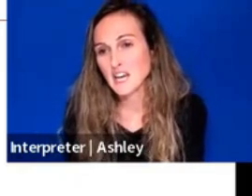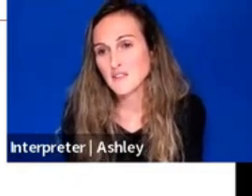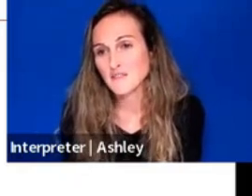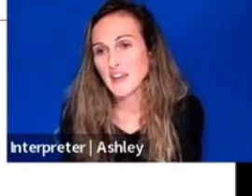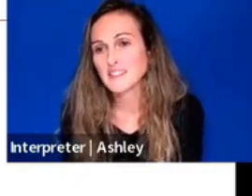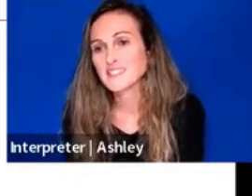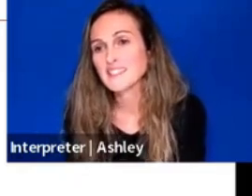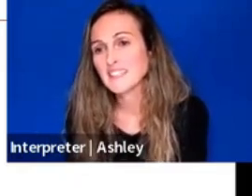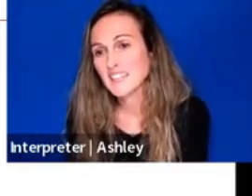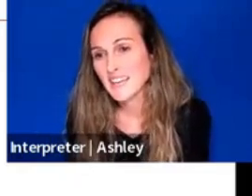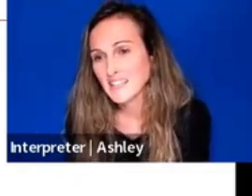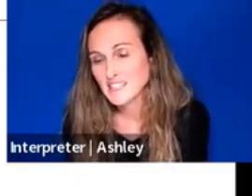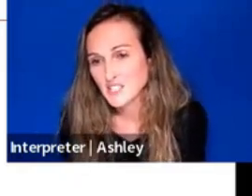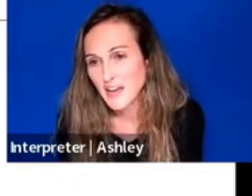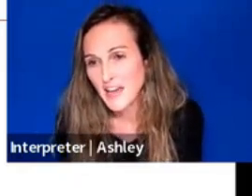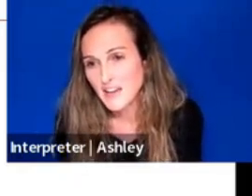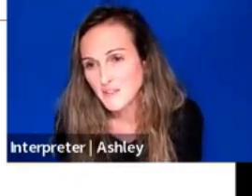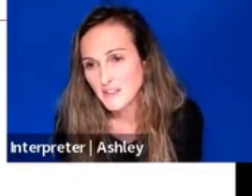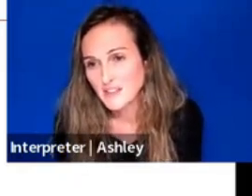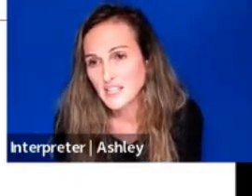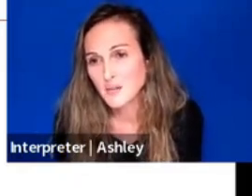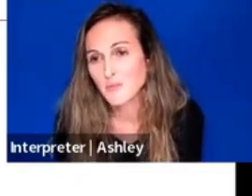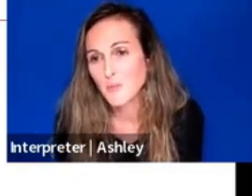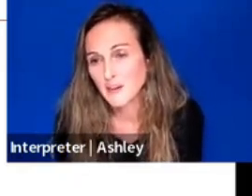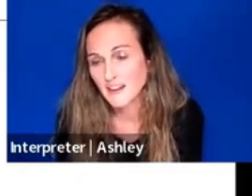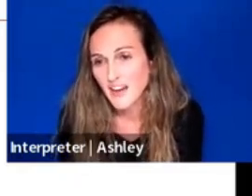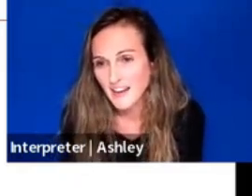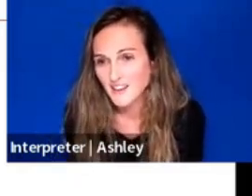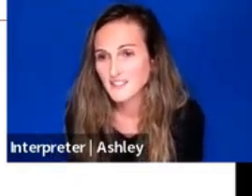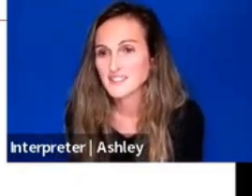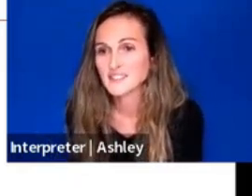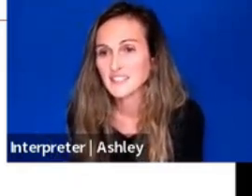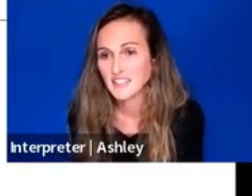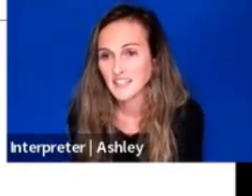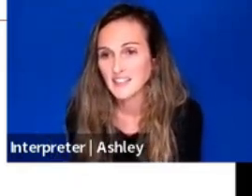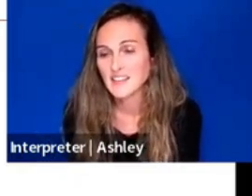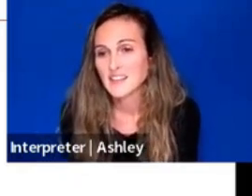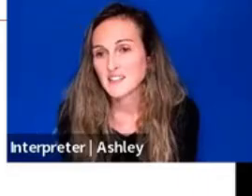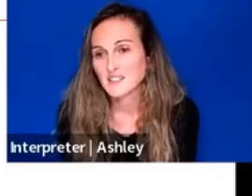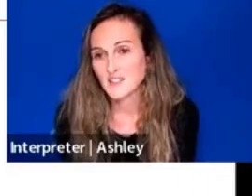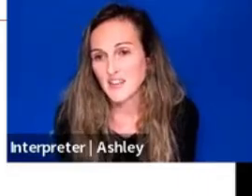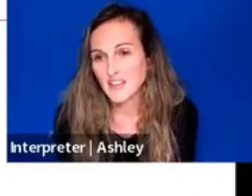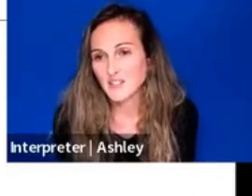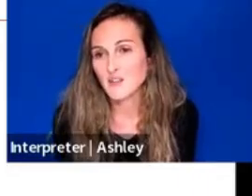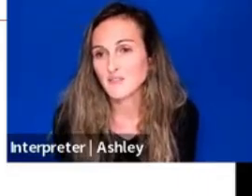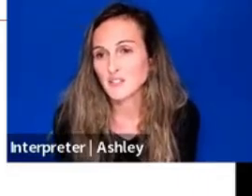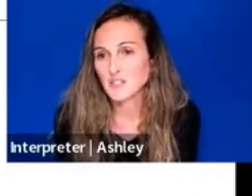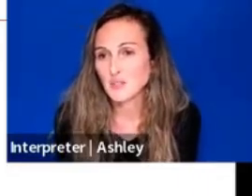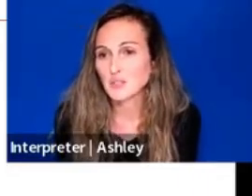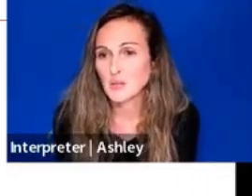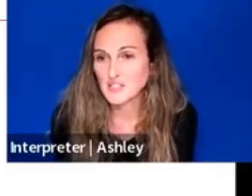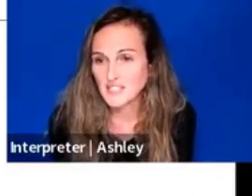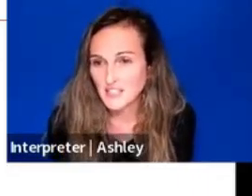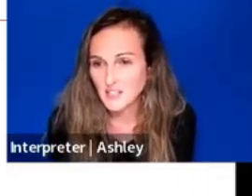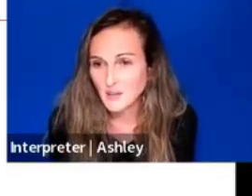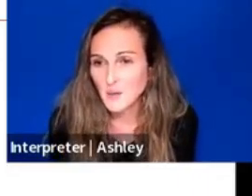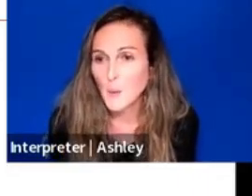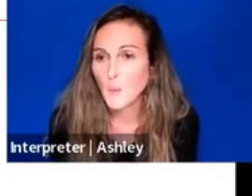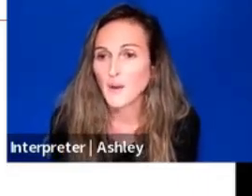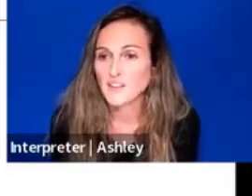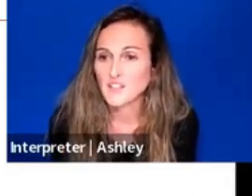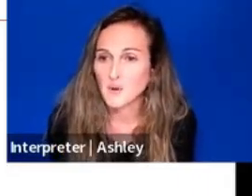thinking of a ceiling to have the appropriate height on the ceiling so that you don't feel too closed